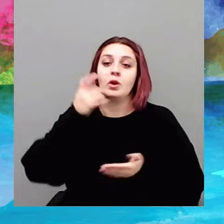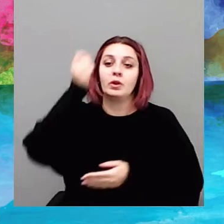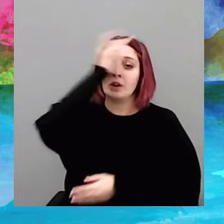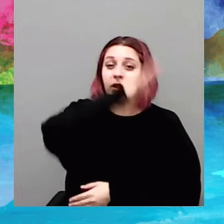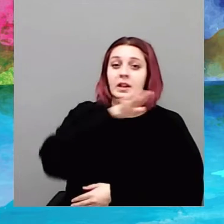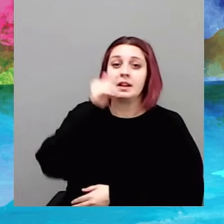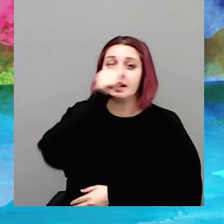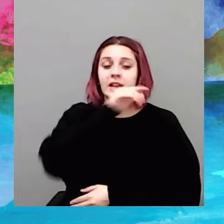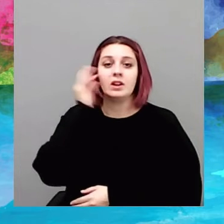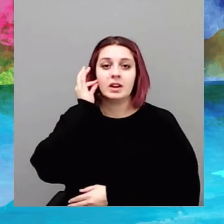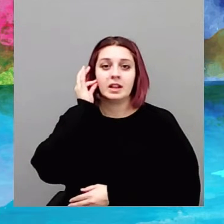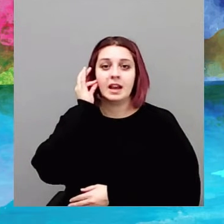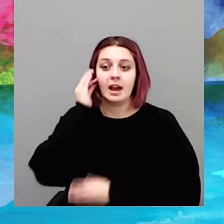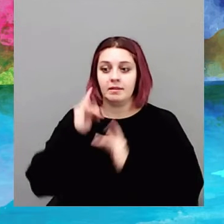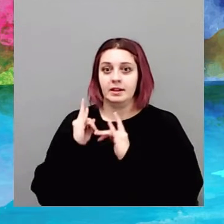arm.